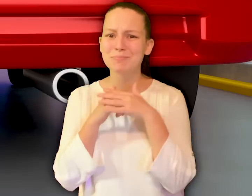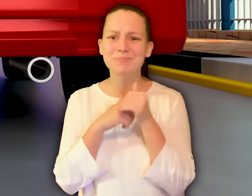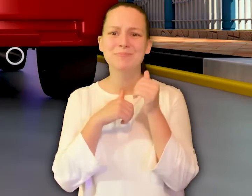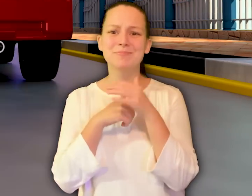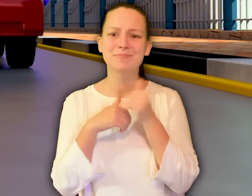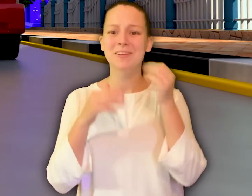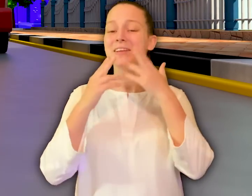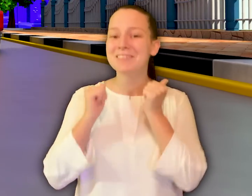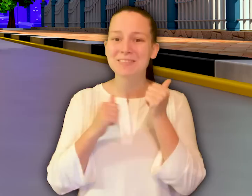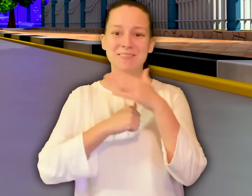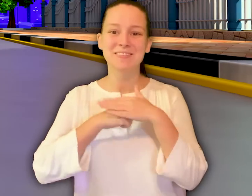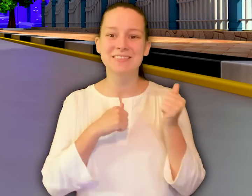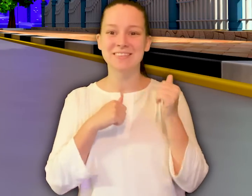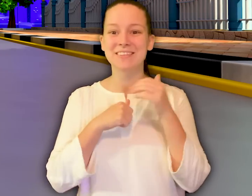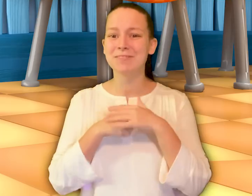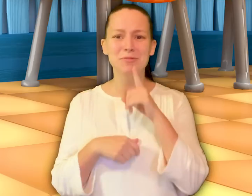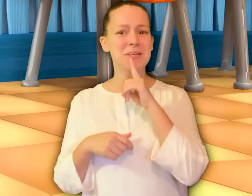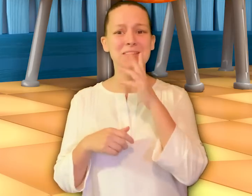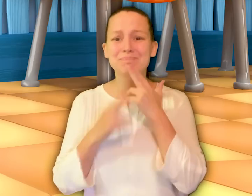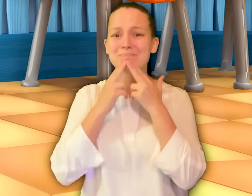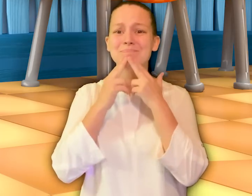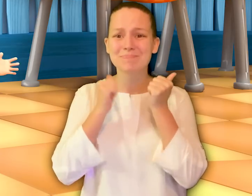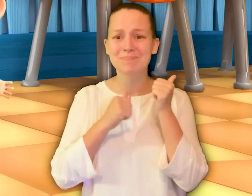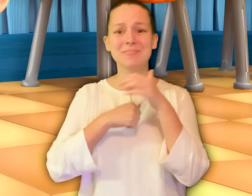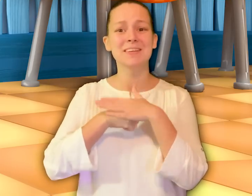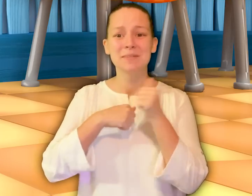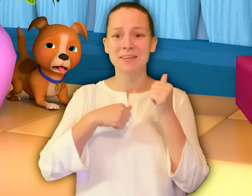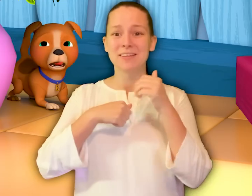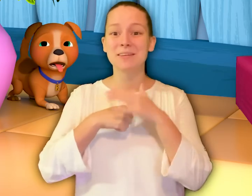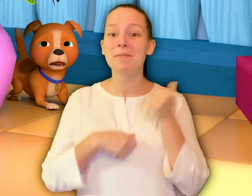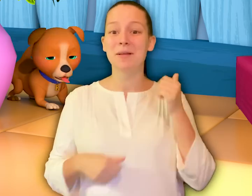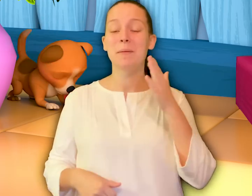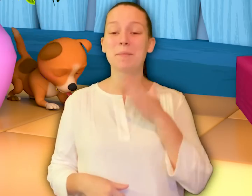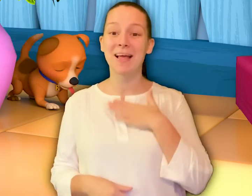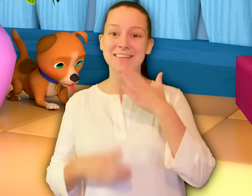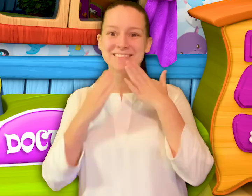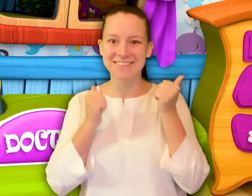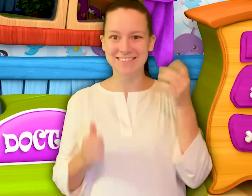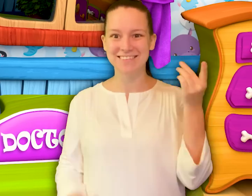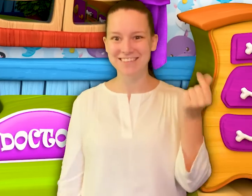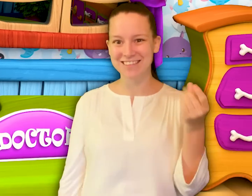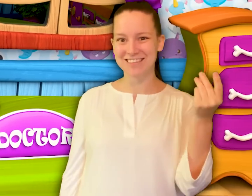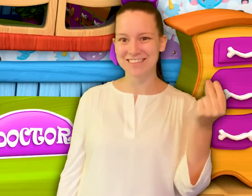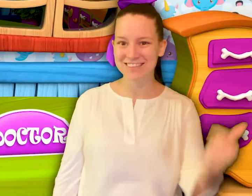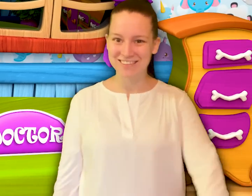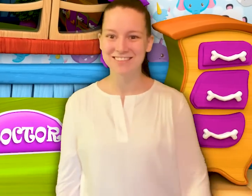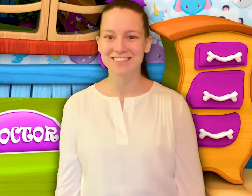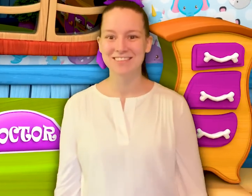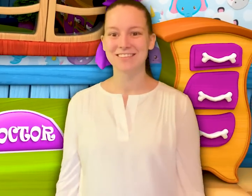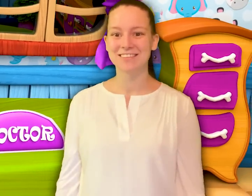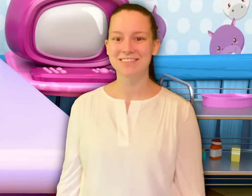pet you are pet you are pet you are what an adorable pet you are my sweet